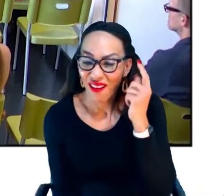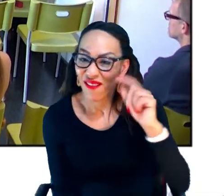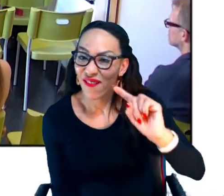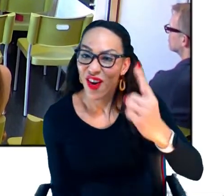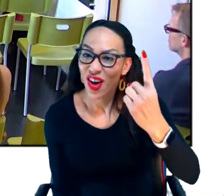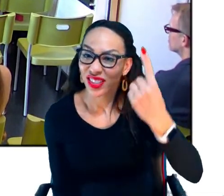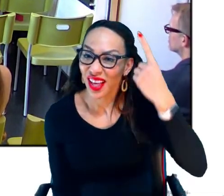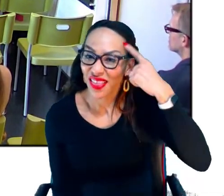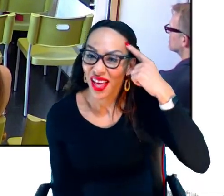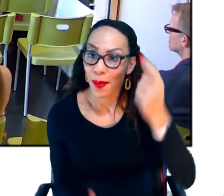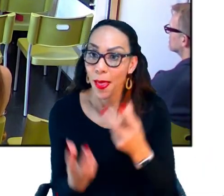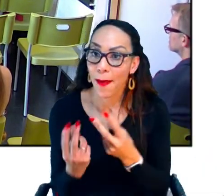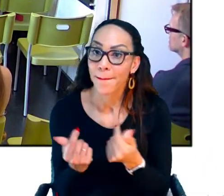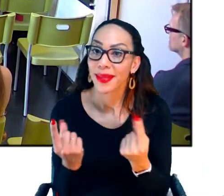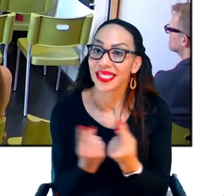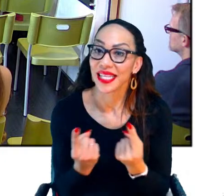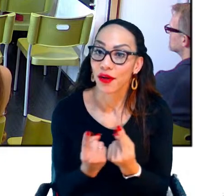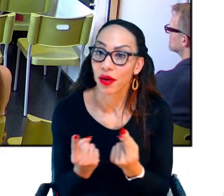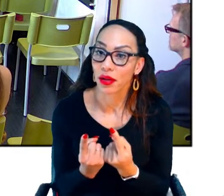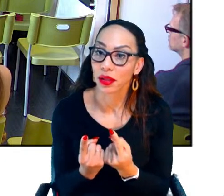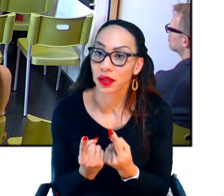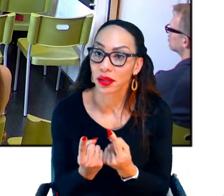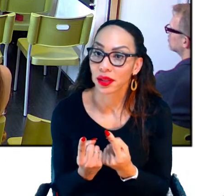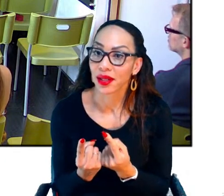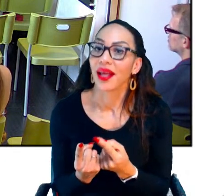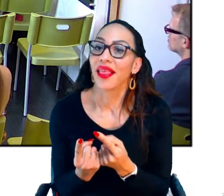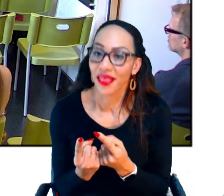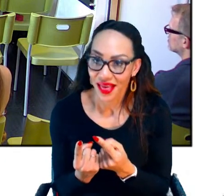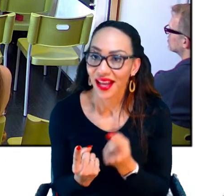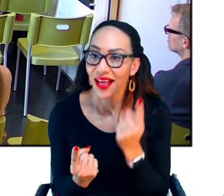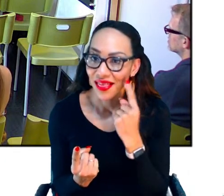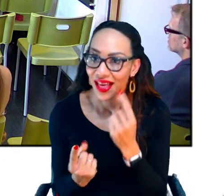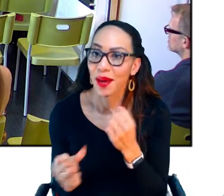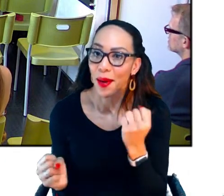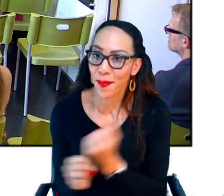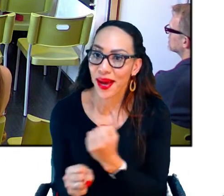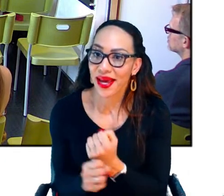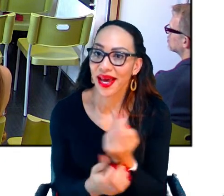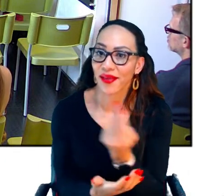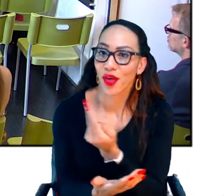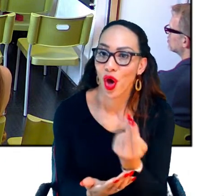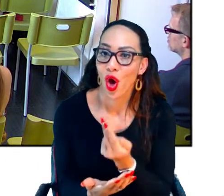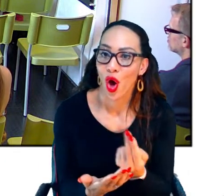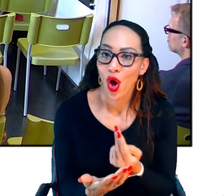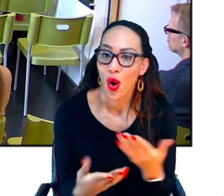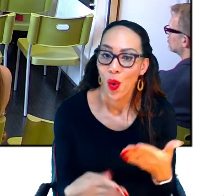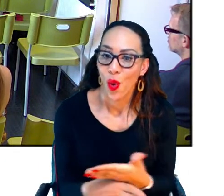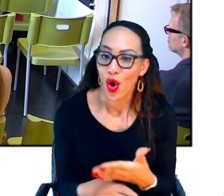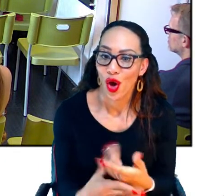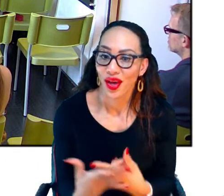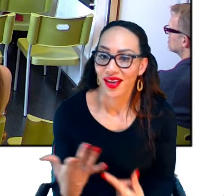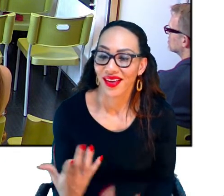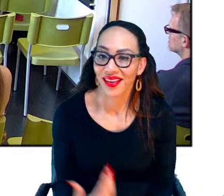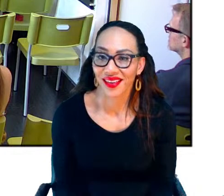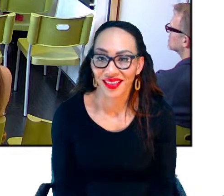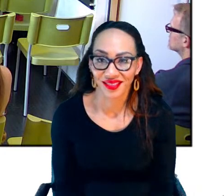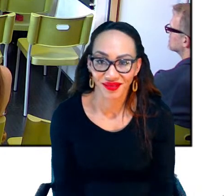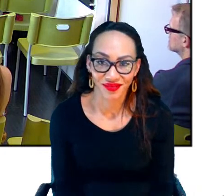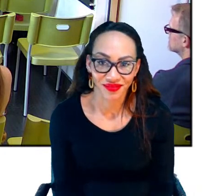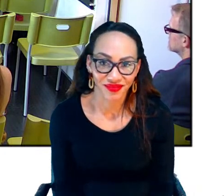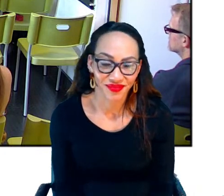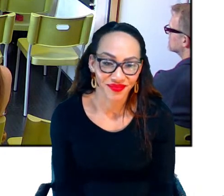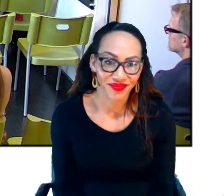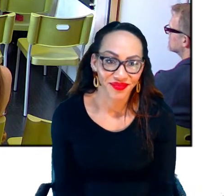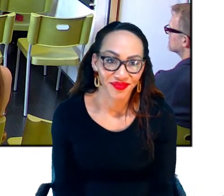make artwork. So it's got so the images will not have any digital references on themselves, but